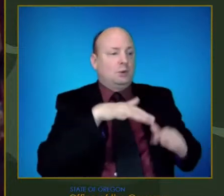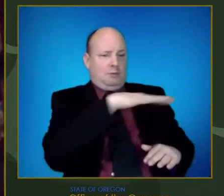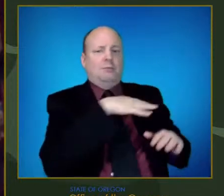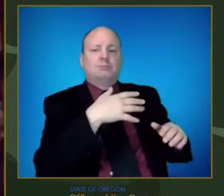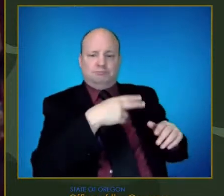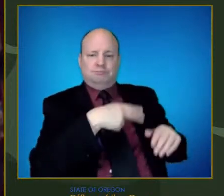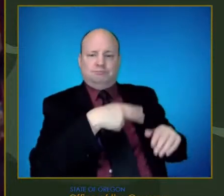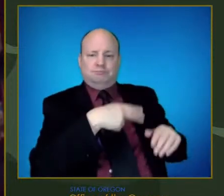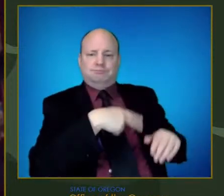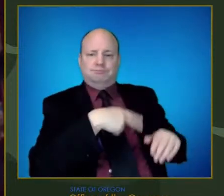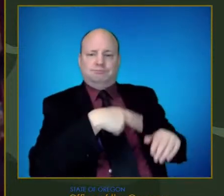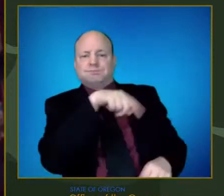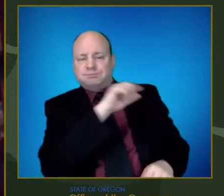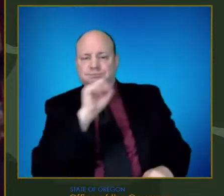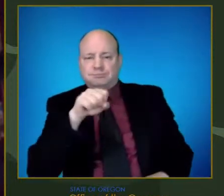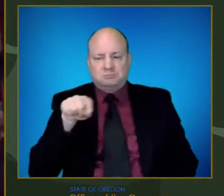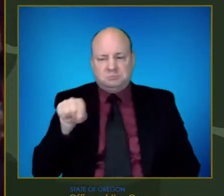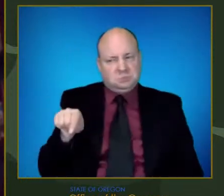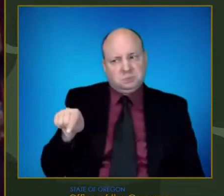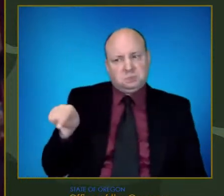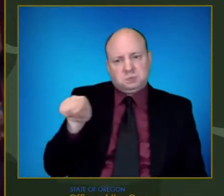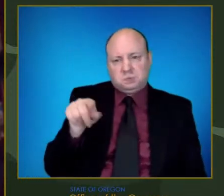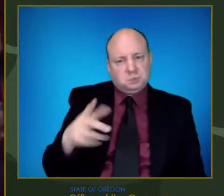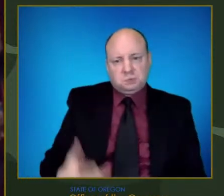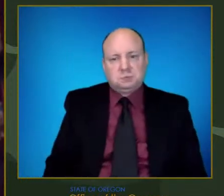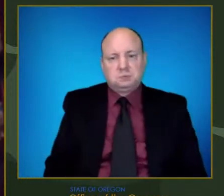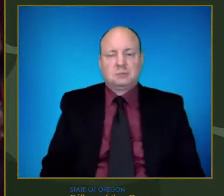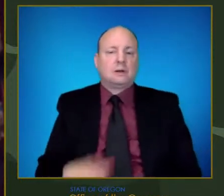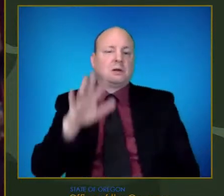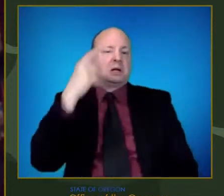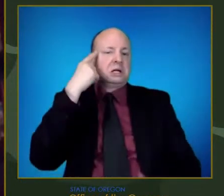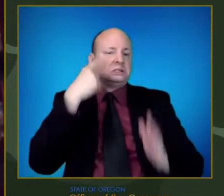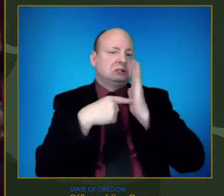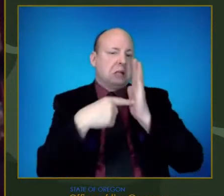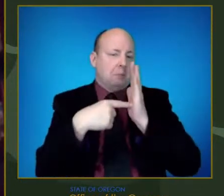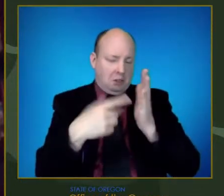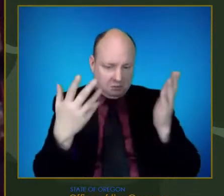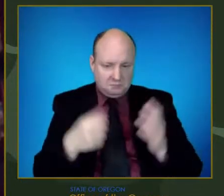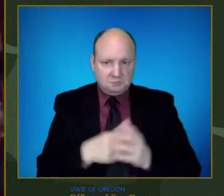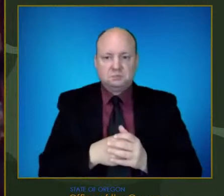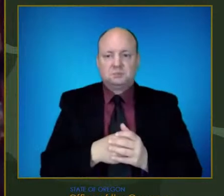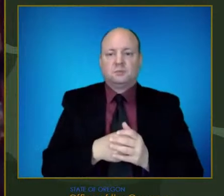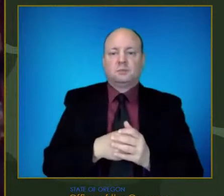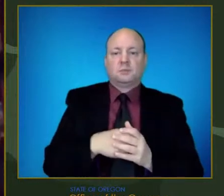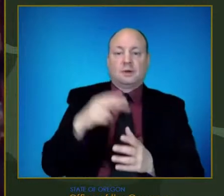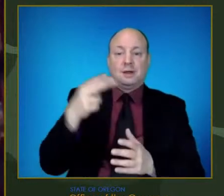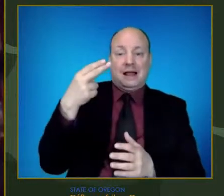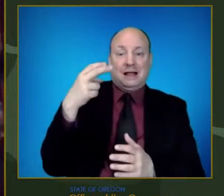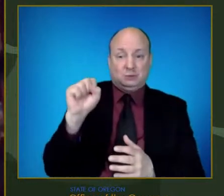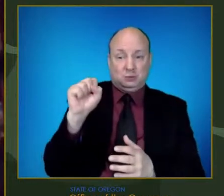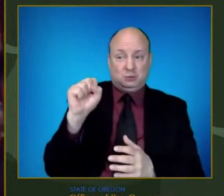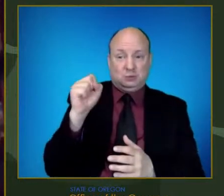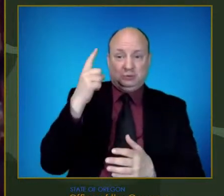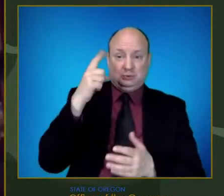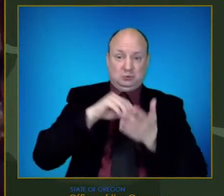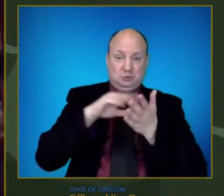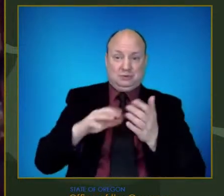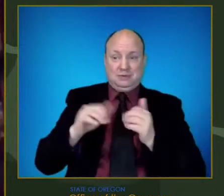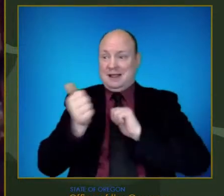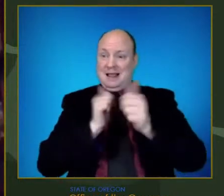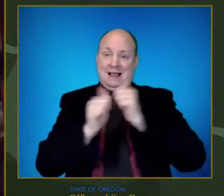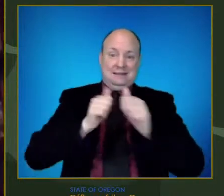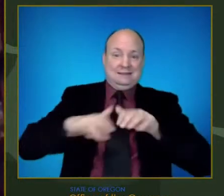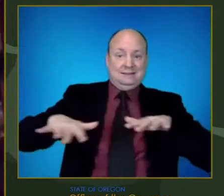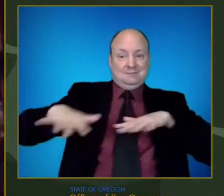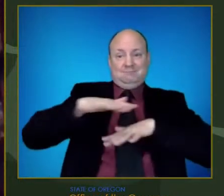couple of examples. We had a high school student athlete that developed mild symptoms without realizing they had the virus. The